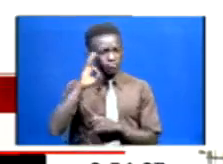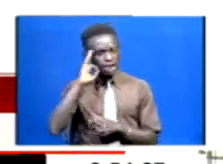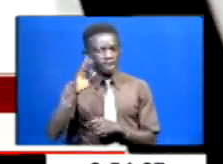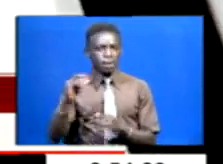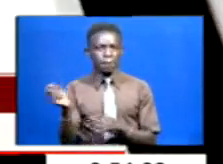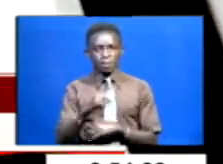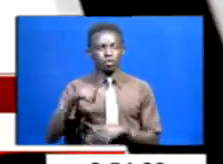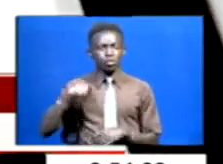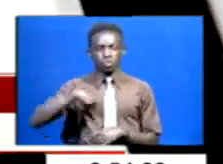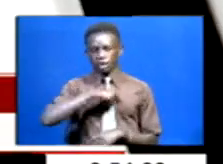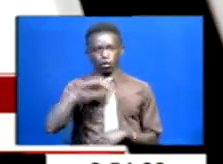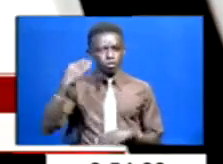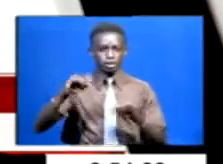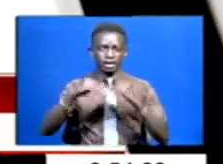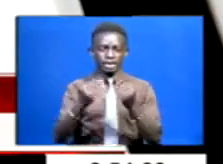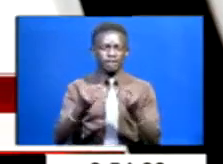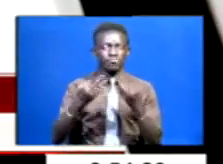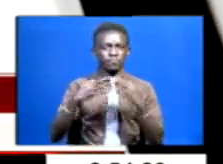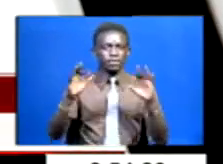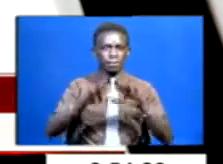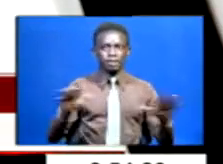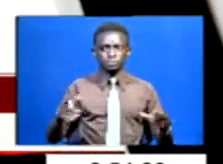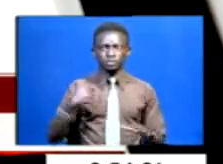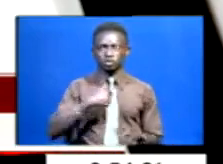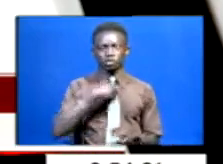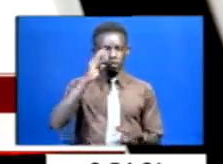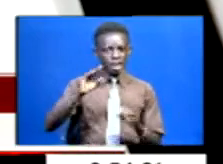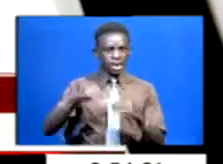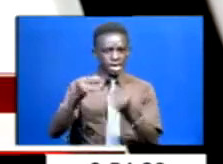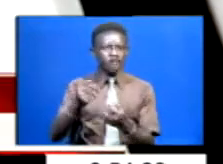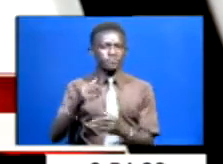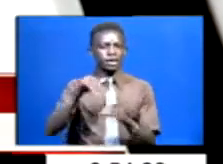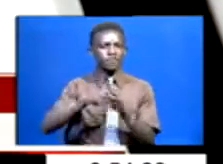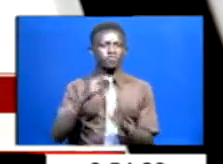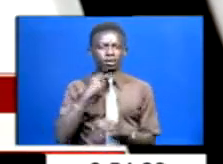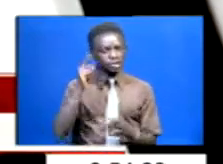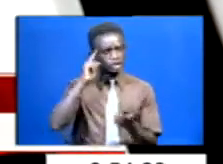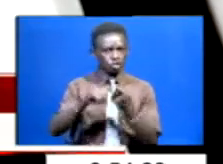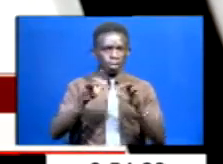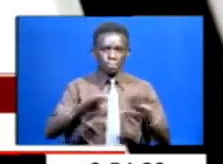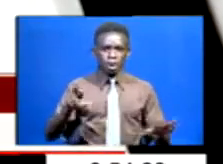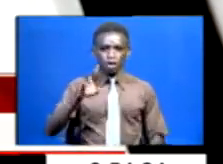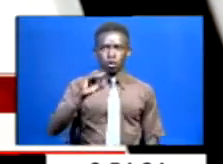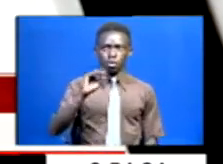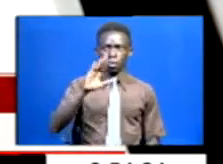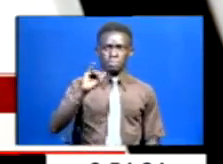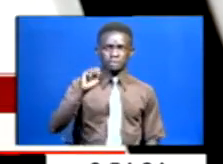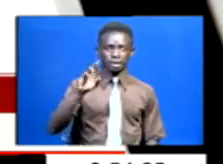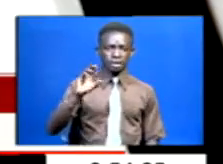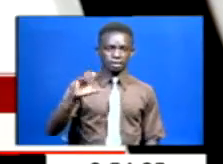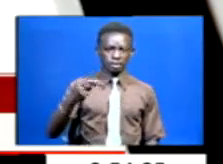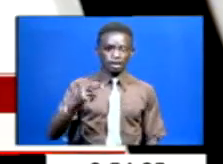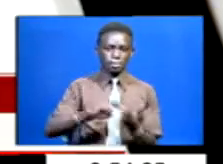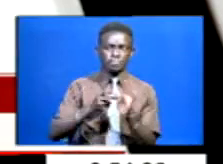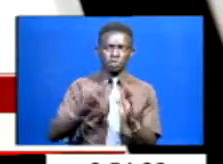Now, we might actually give you invoice, because you're using this platform to tell, to market Robisearch, and that we might give you an invoice for marketing.